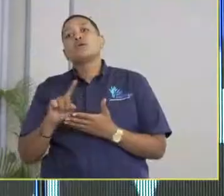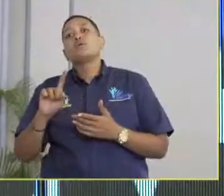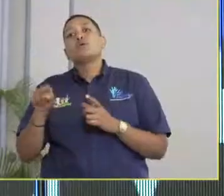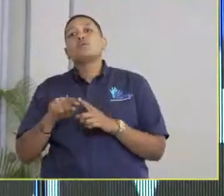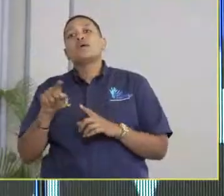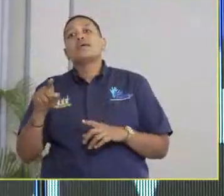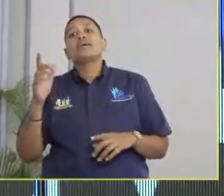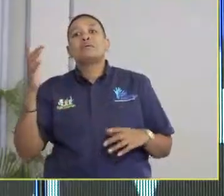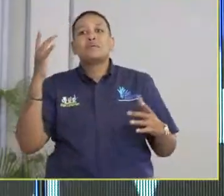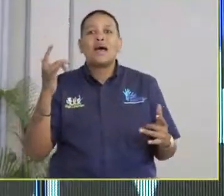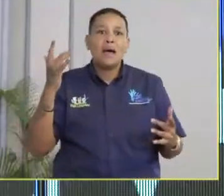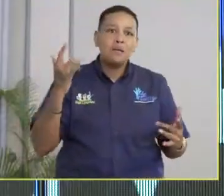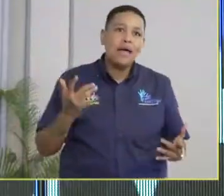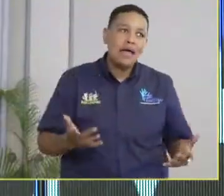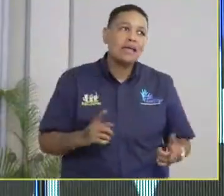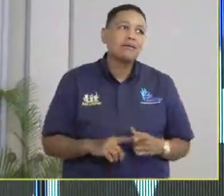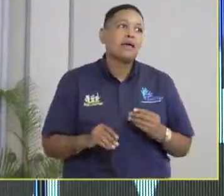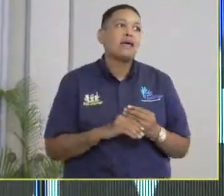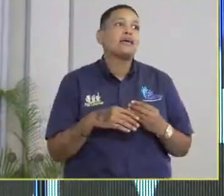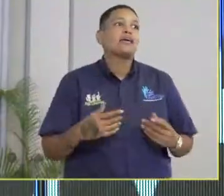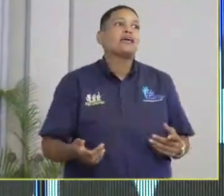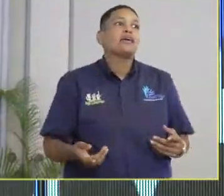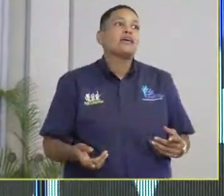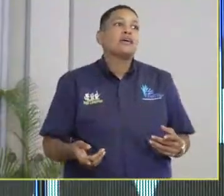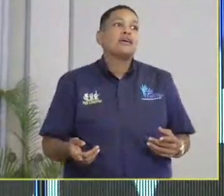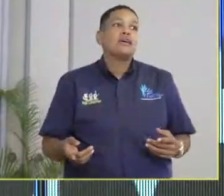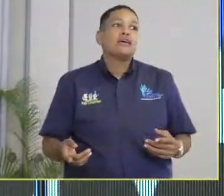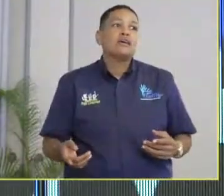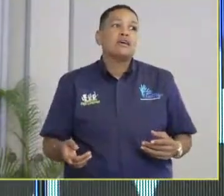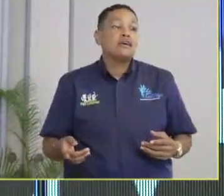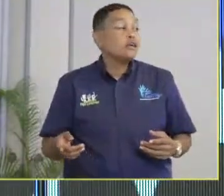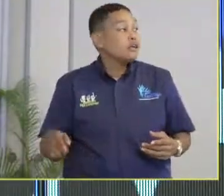comes, why? But Olga was